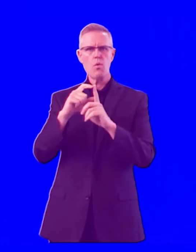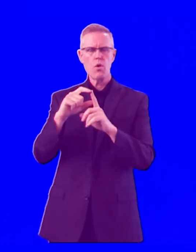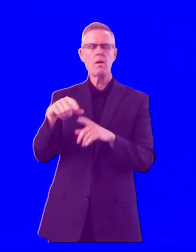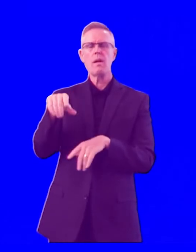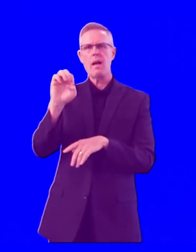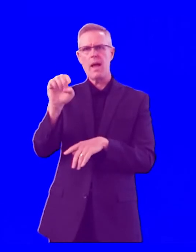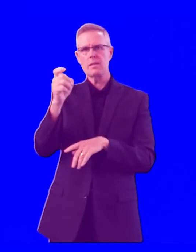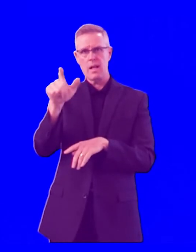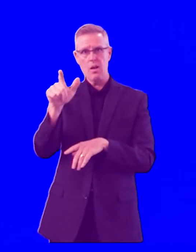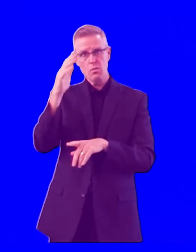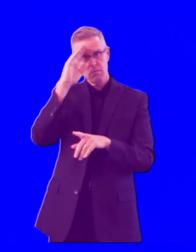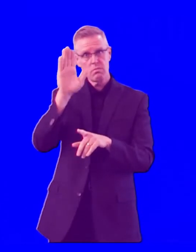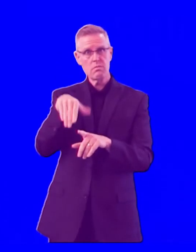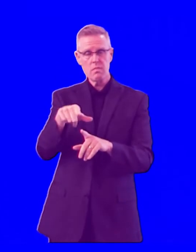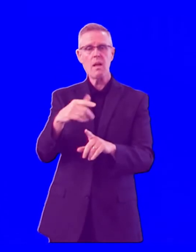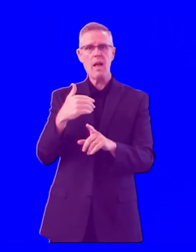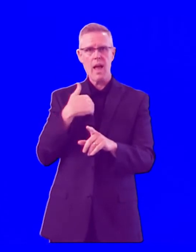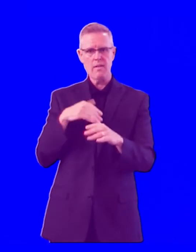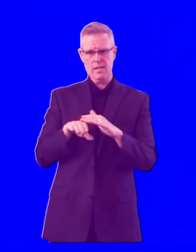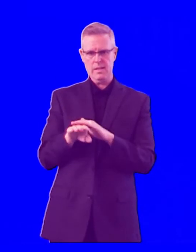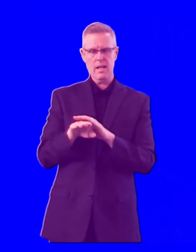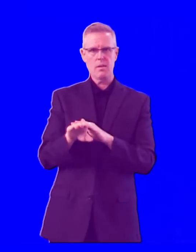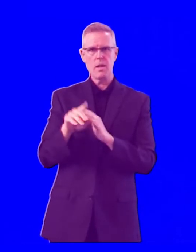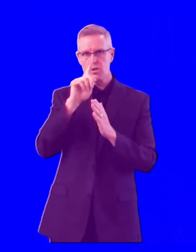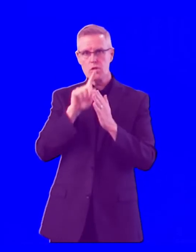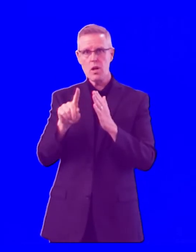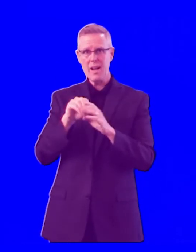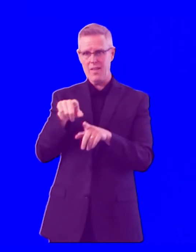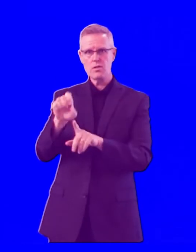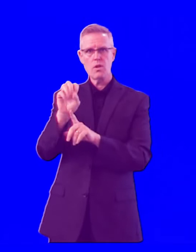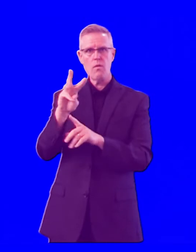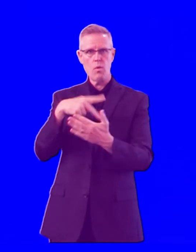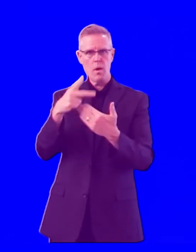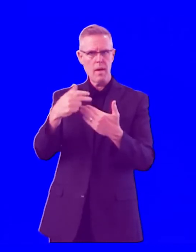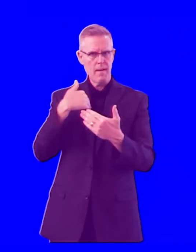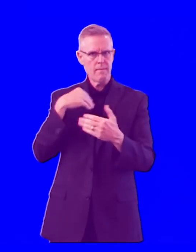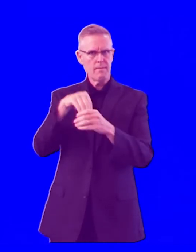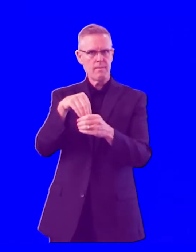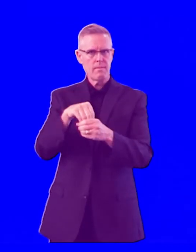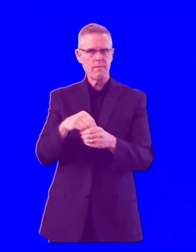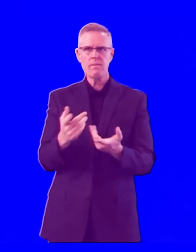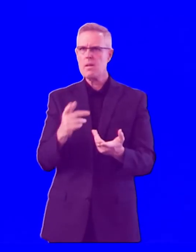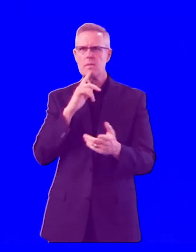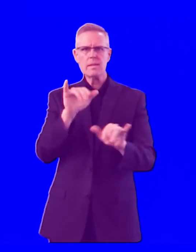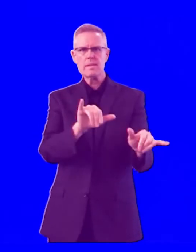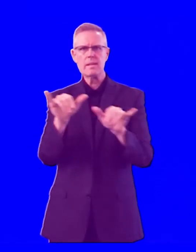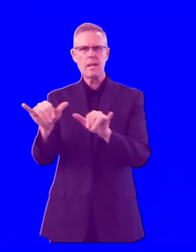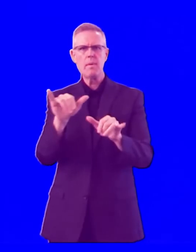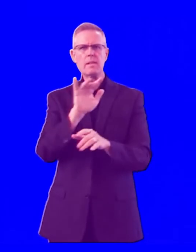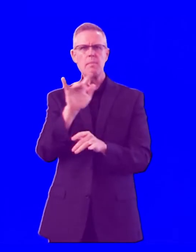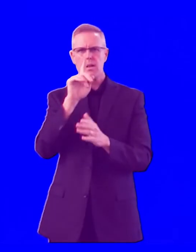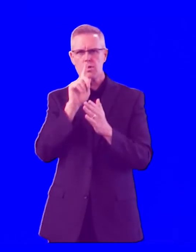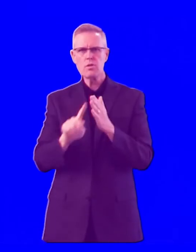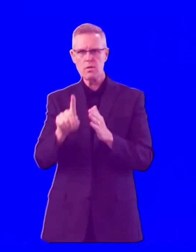Excel. Did you know that there's an accessibility checker in these software programs? It works very similar to spell